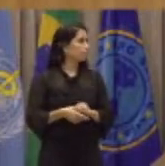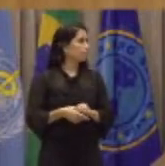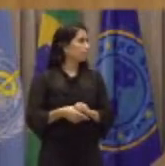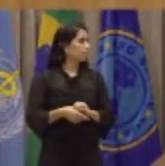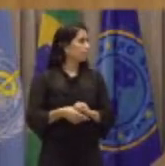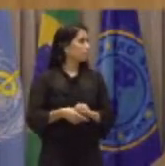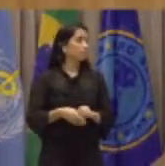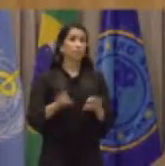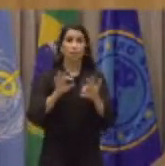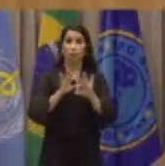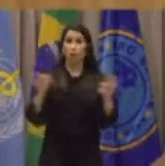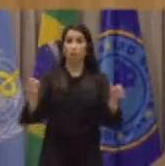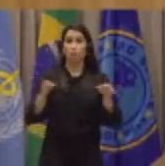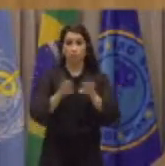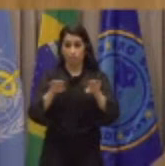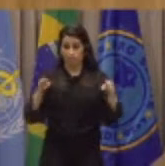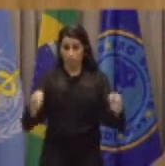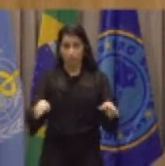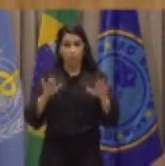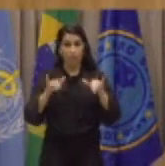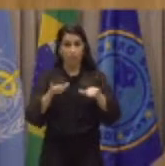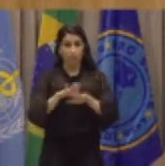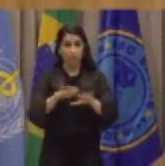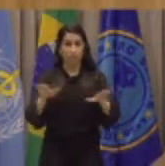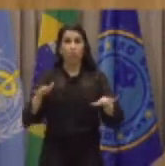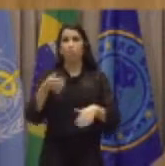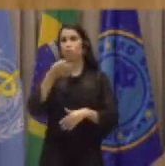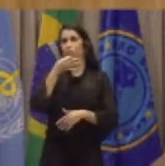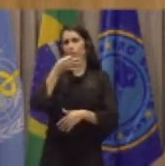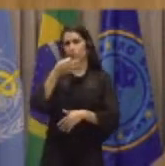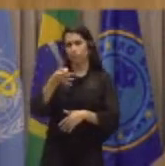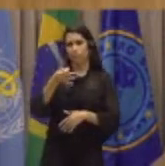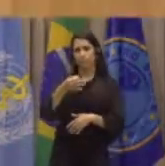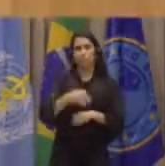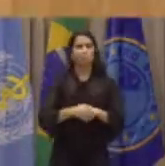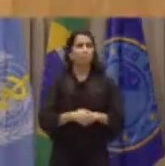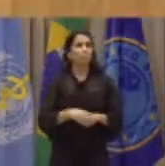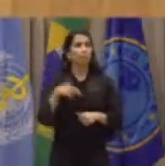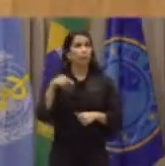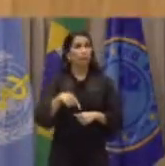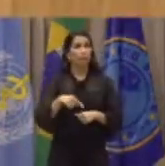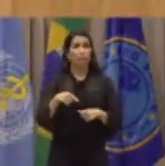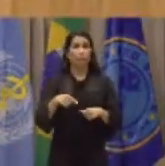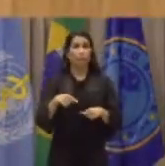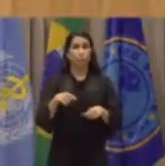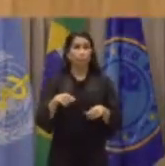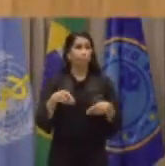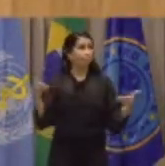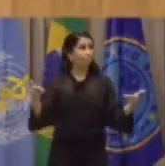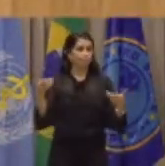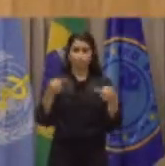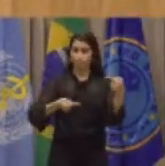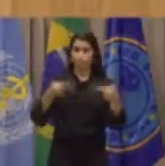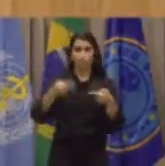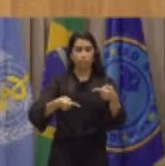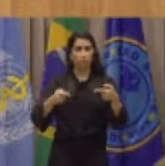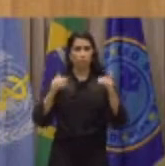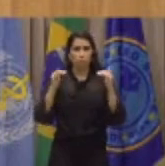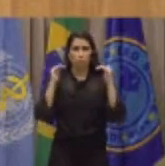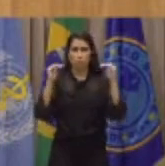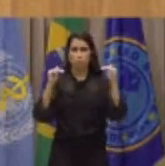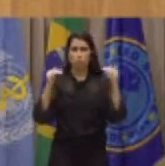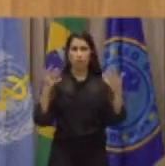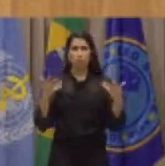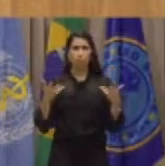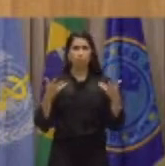So we are going to close this panel. I'd like to comment that was Richmond.